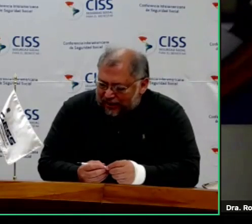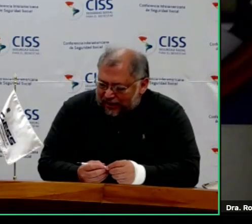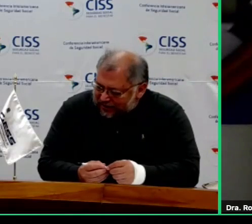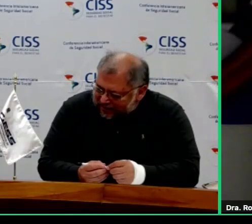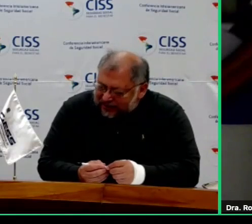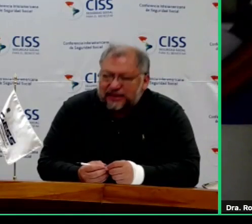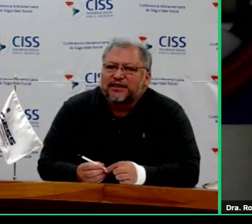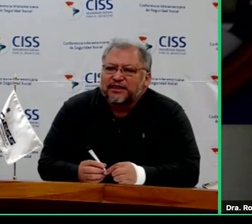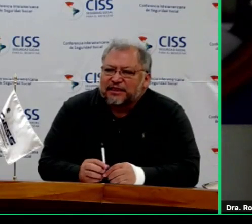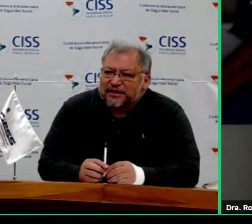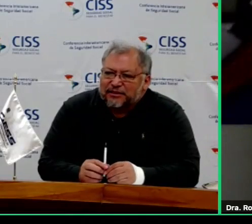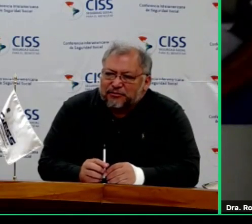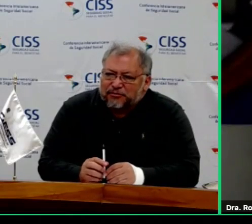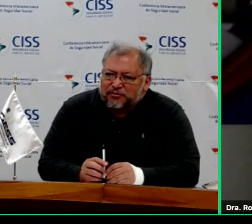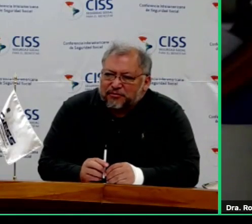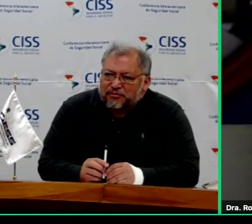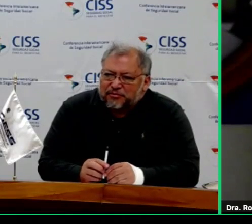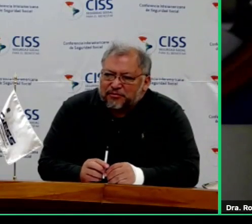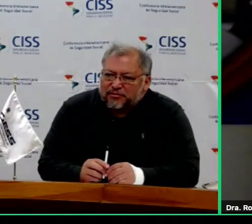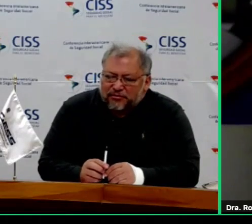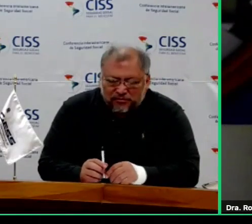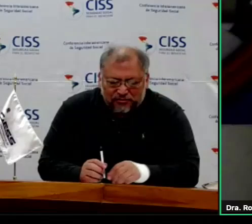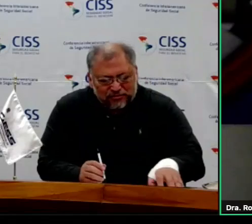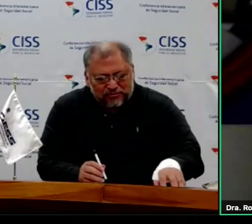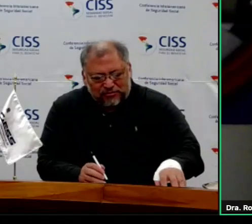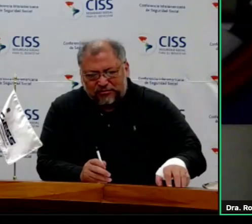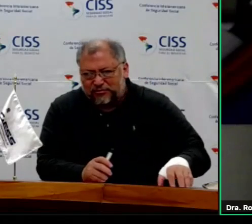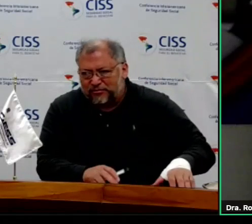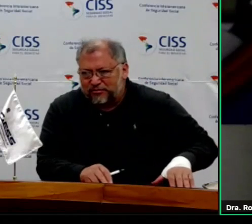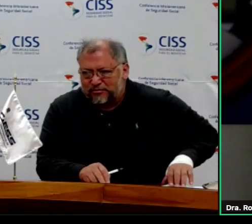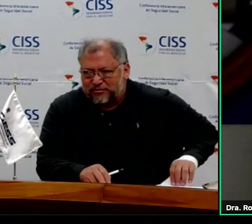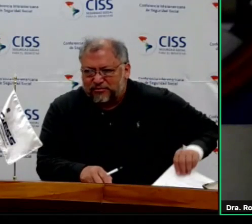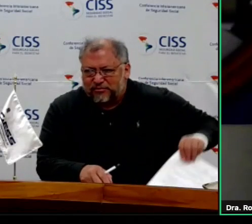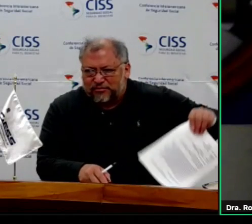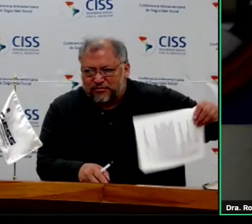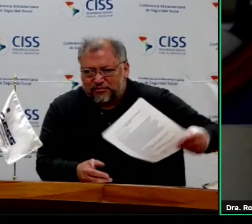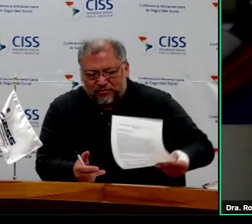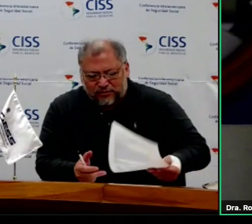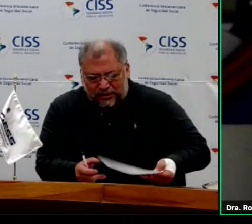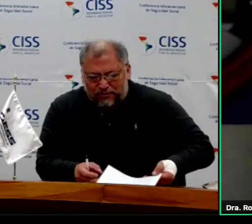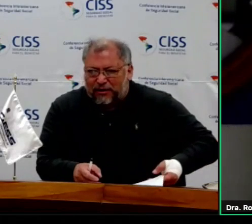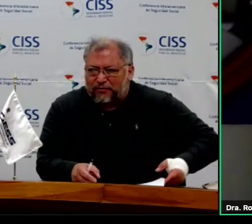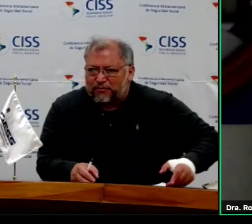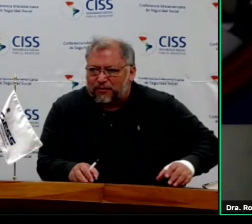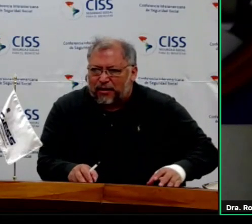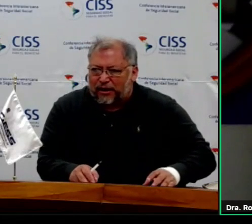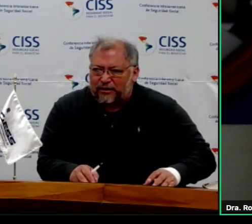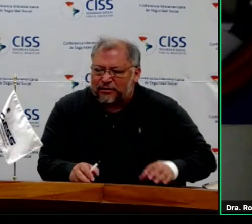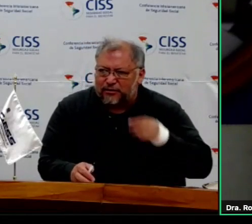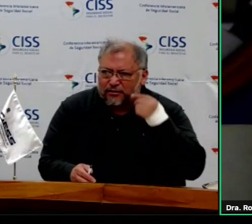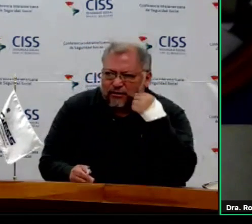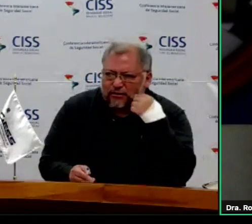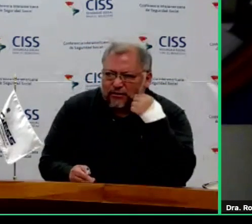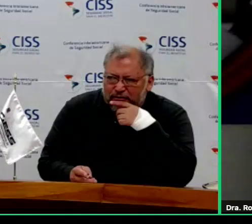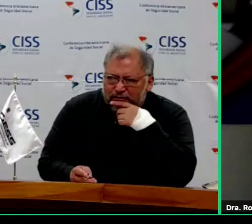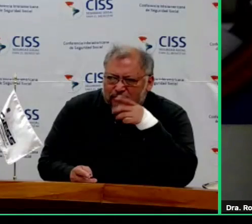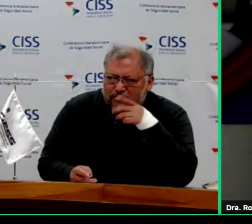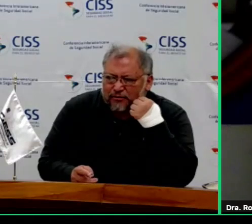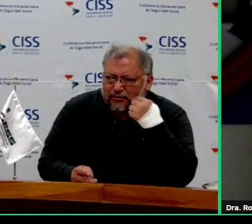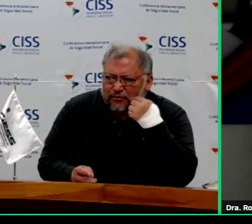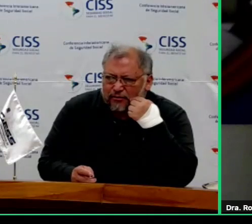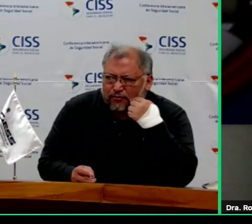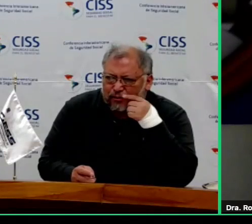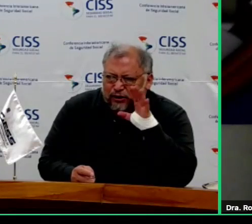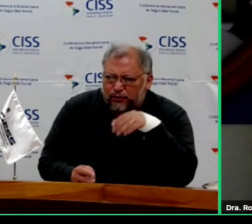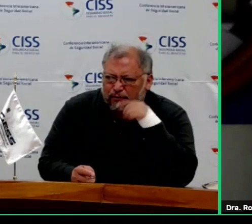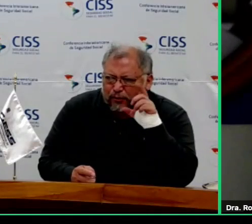you, Rosa Dalia. How are you? Good afternoon. Good afternoon. I'm pleased to share with you.